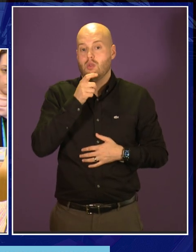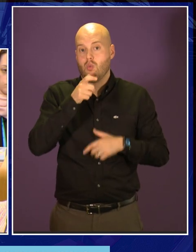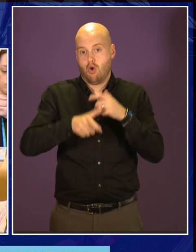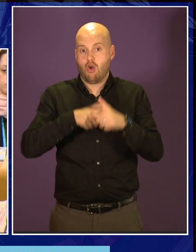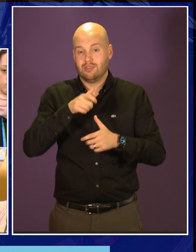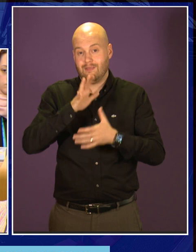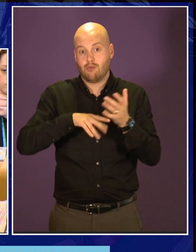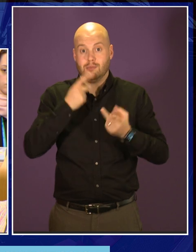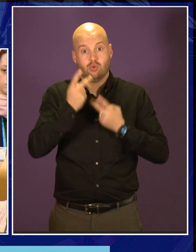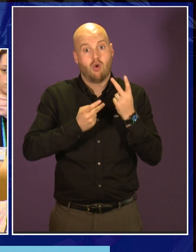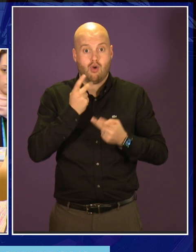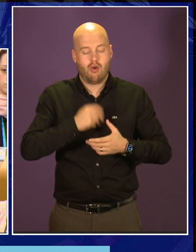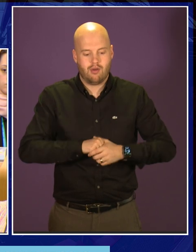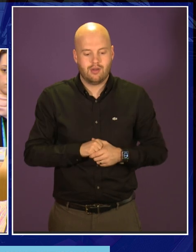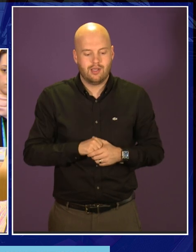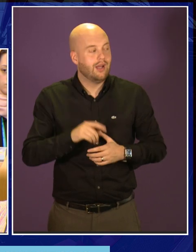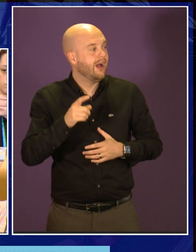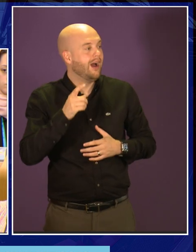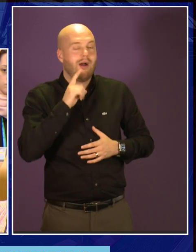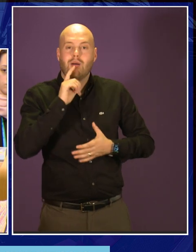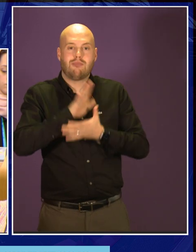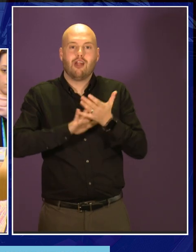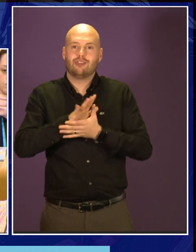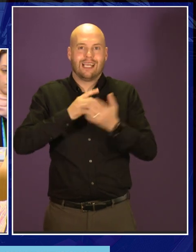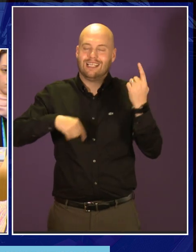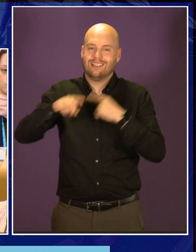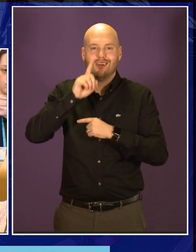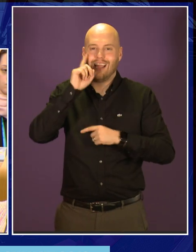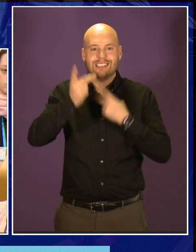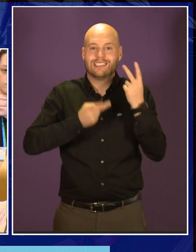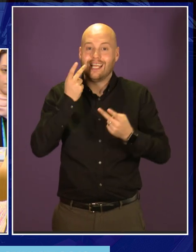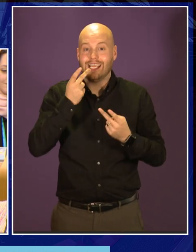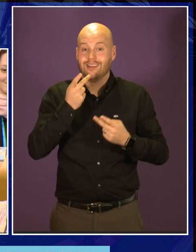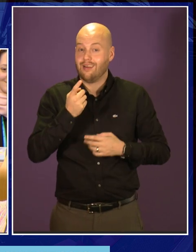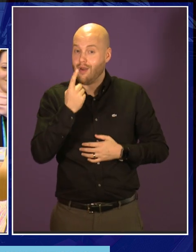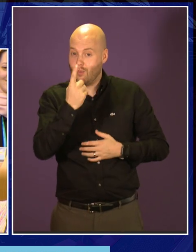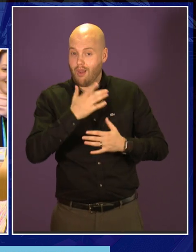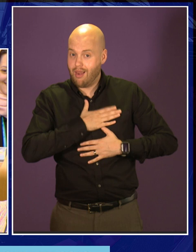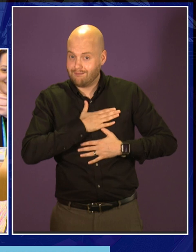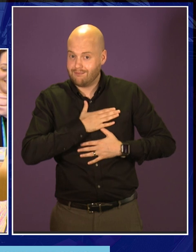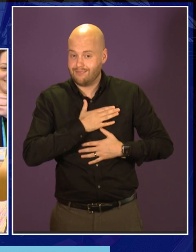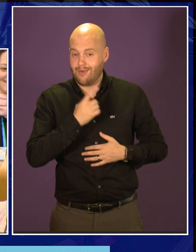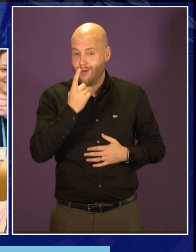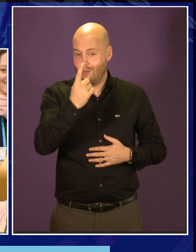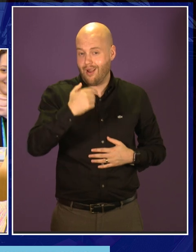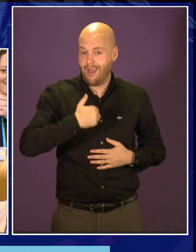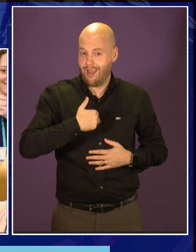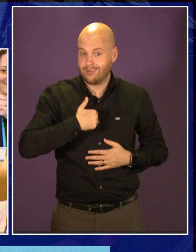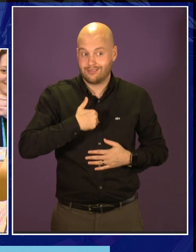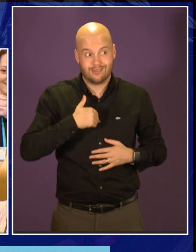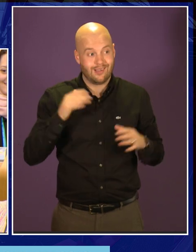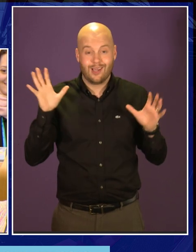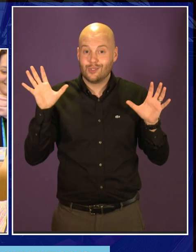Century. I'm sorry you all can't sing it. One love, one heart, let's get